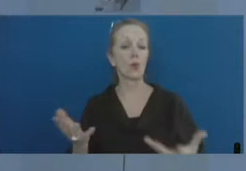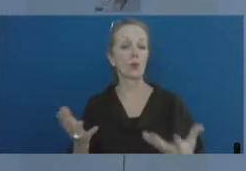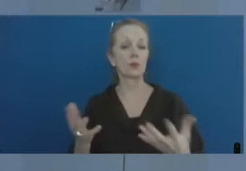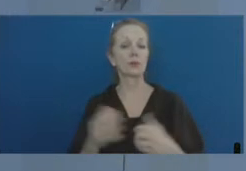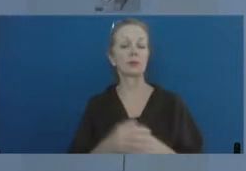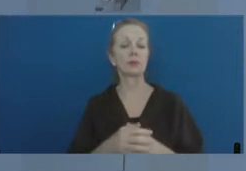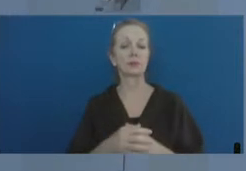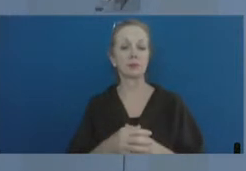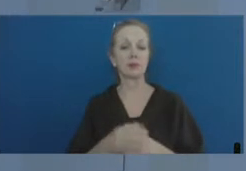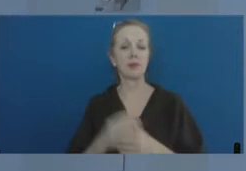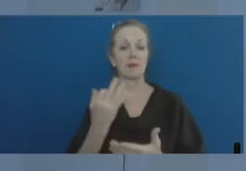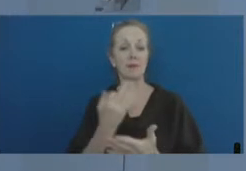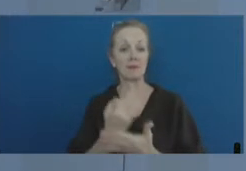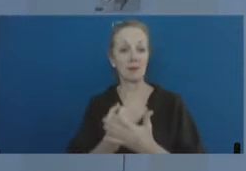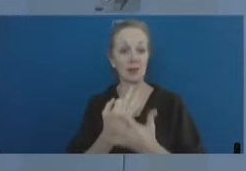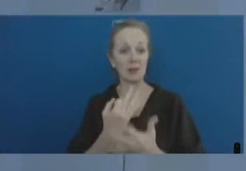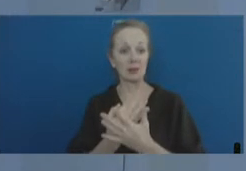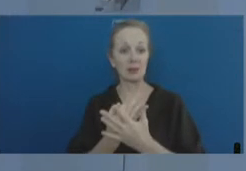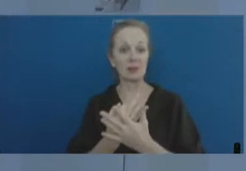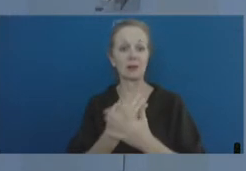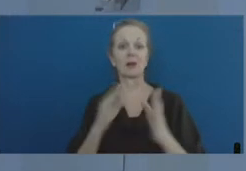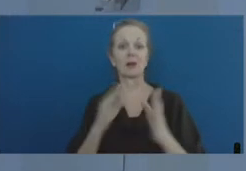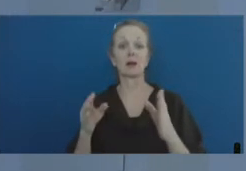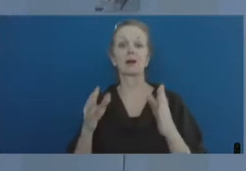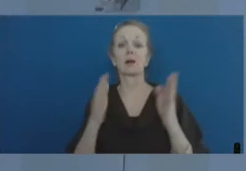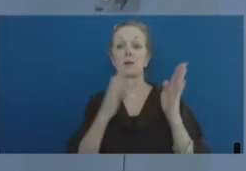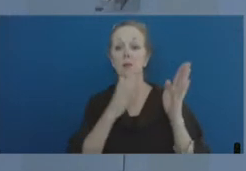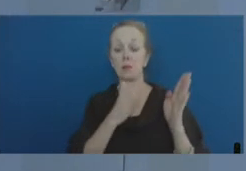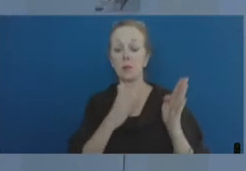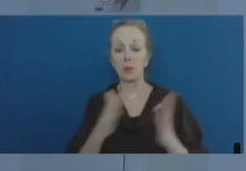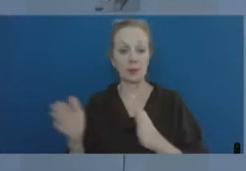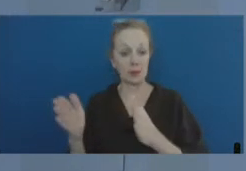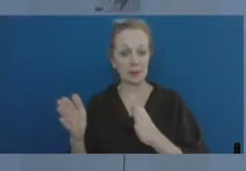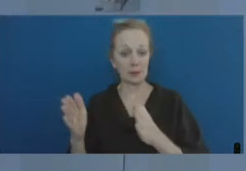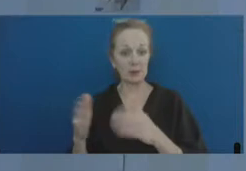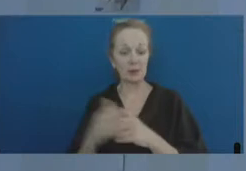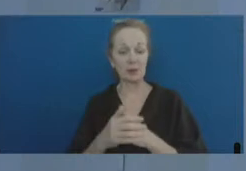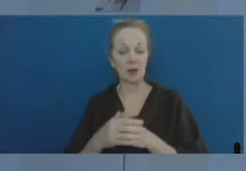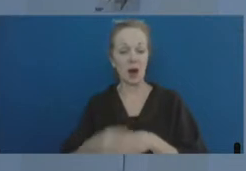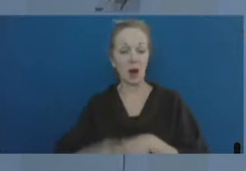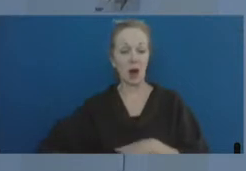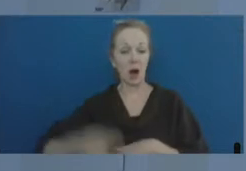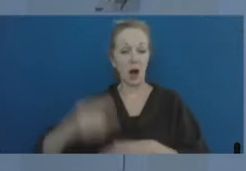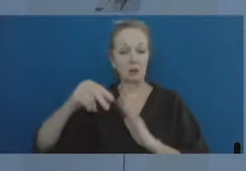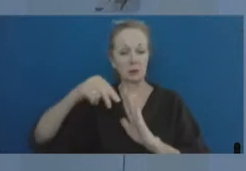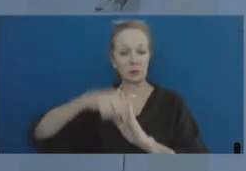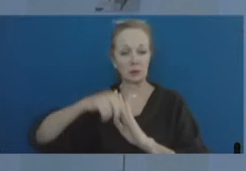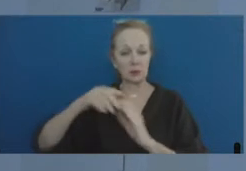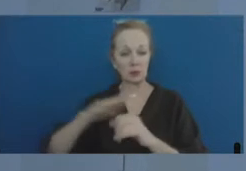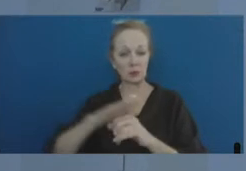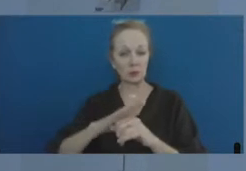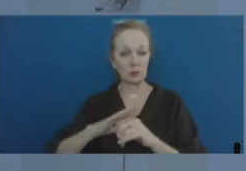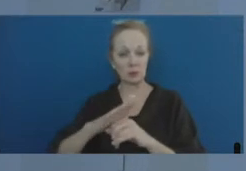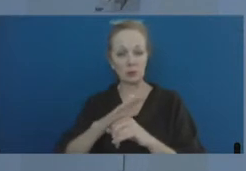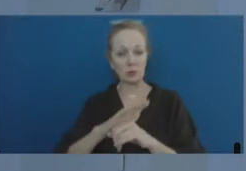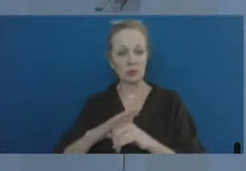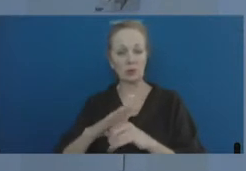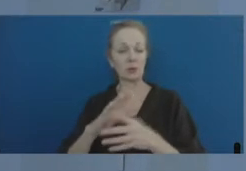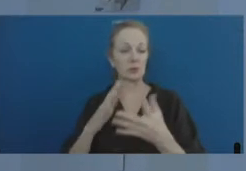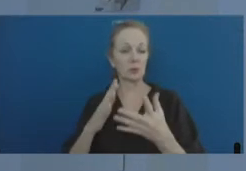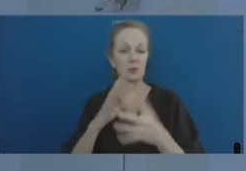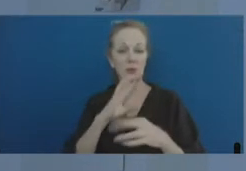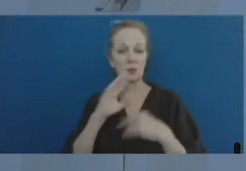or funding or plan with these high density areas, I think that's what we talk about when we